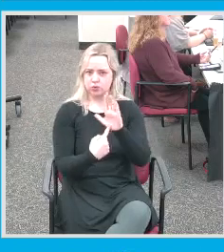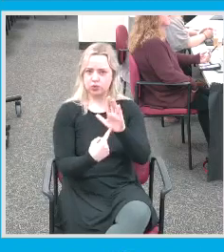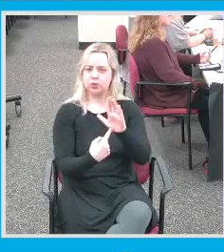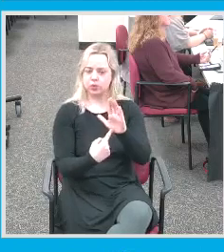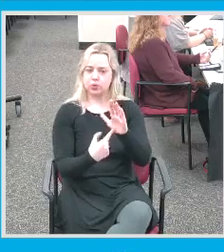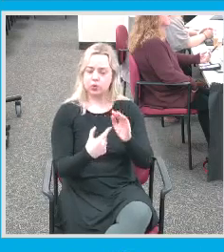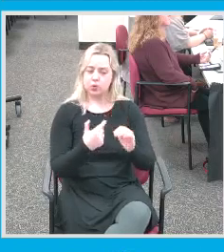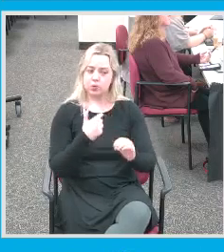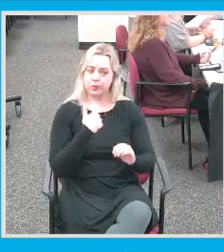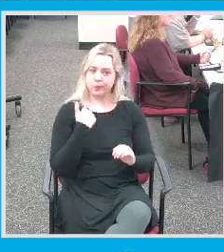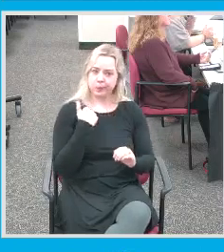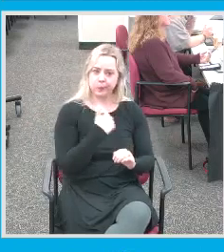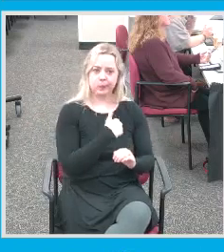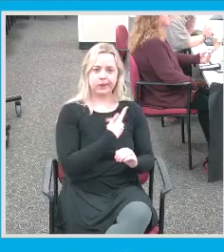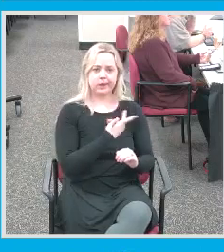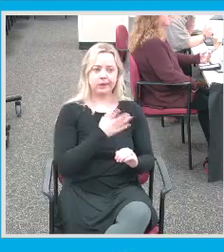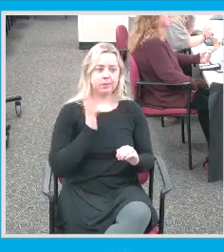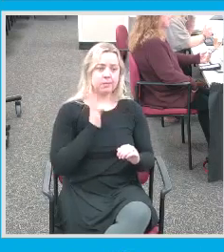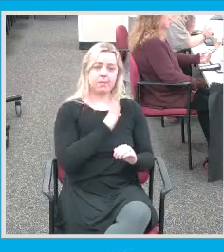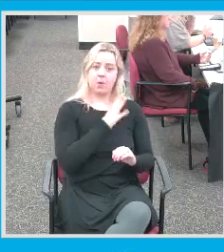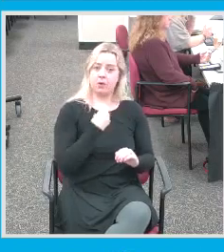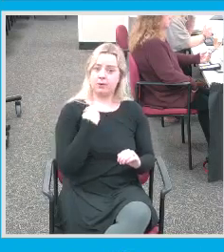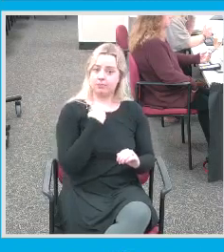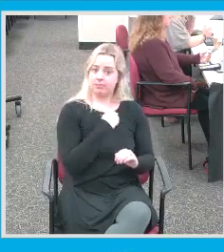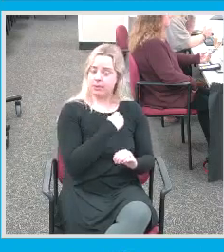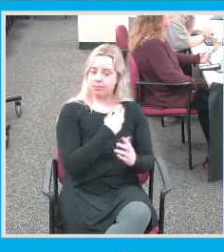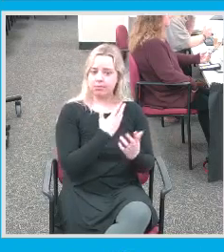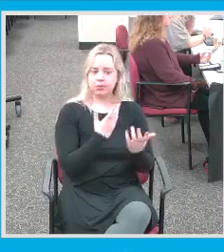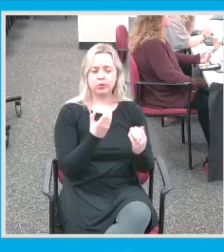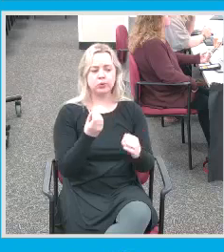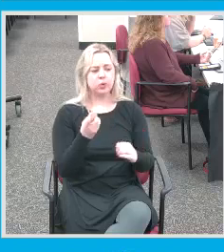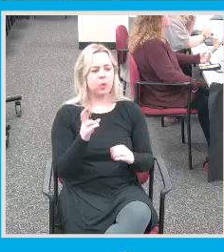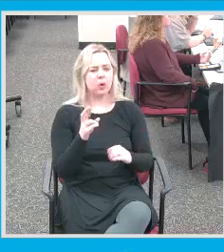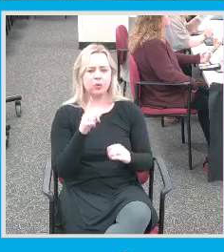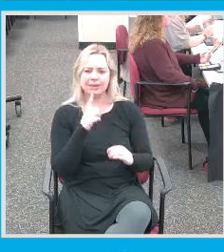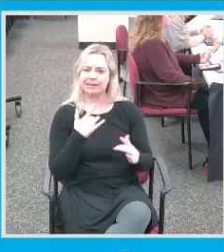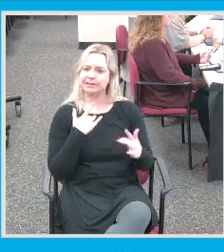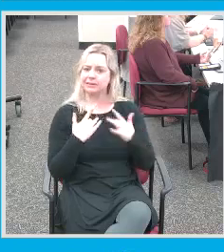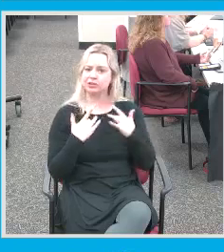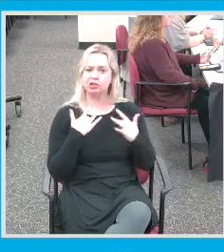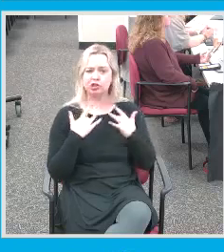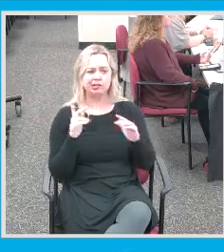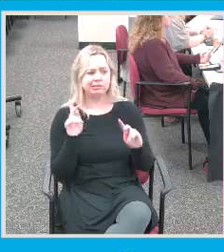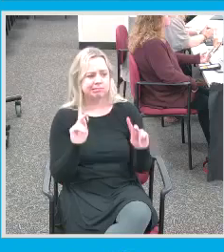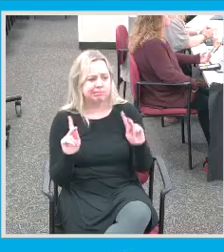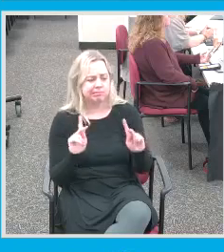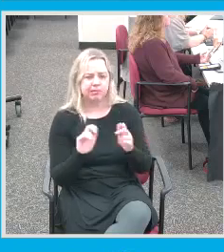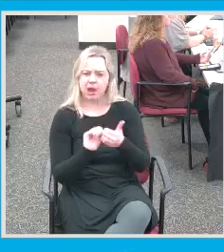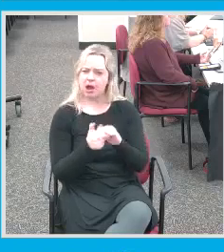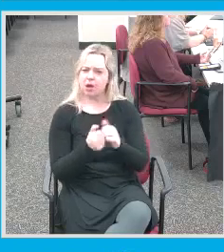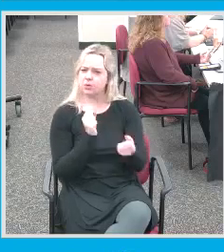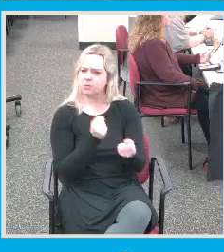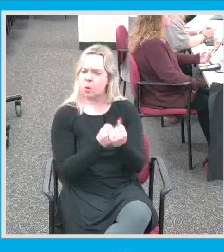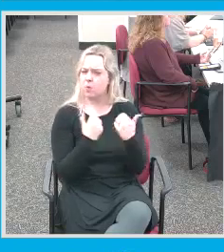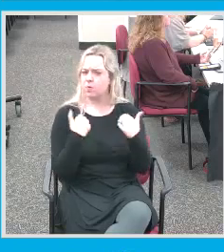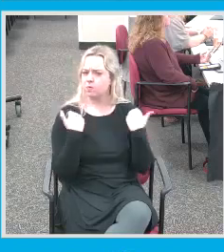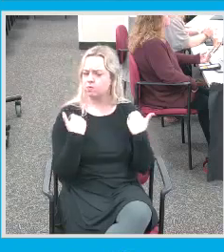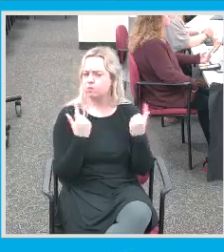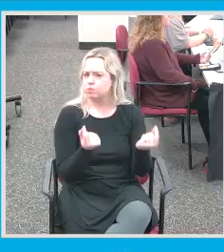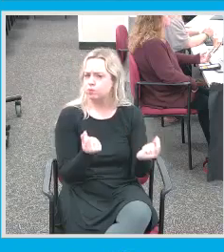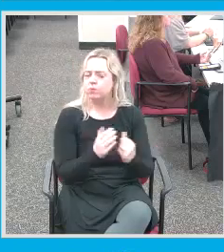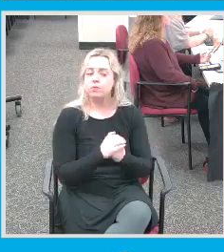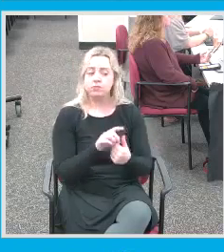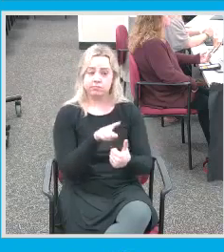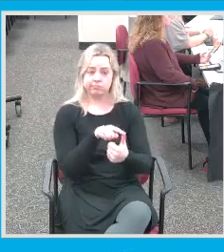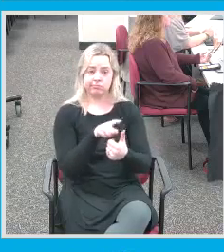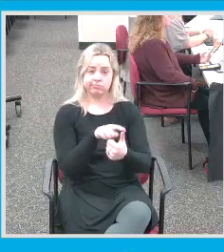community members and we as board members and just us as concerned citizens can do to support our youth. One